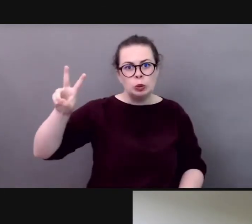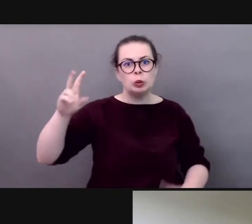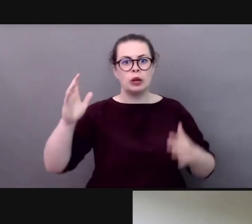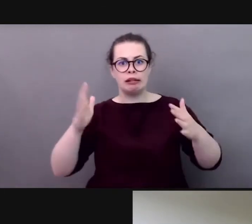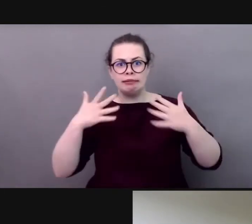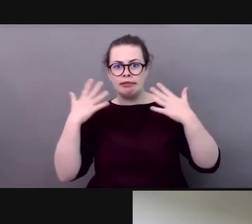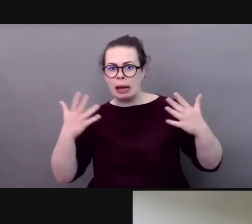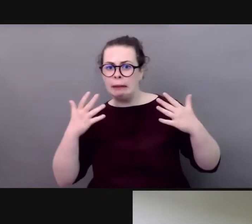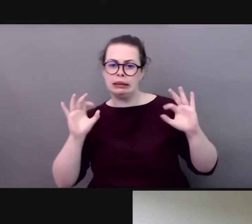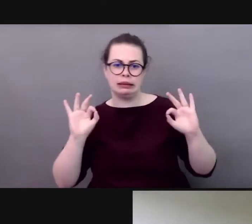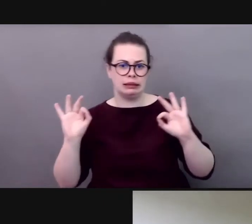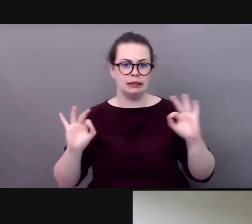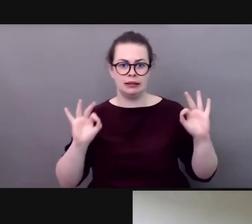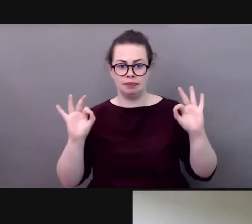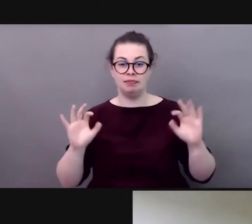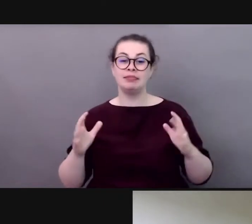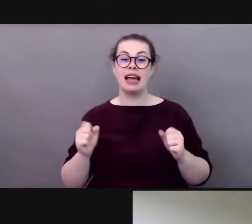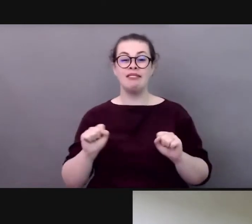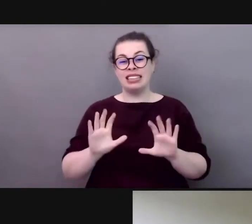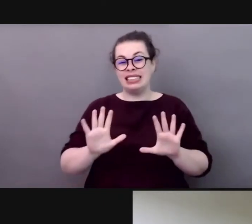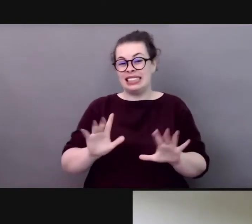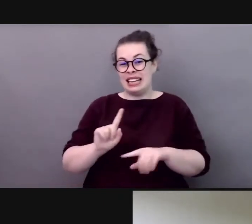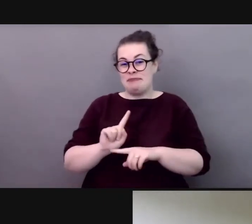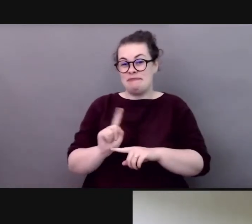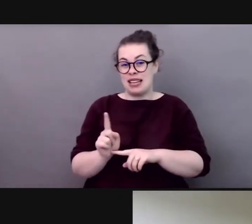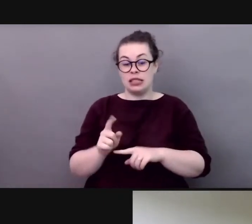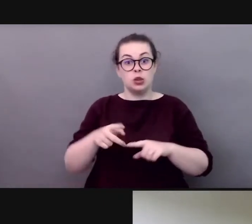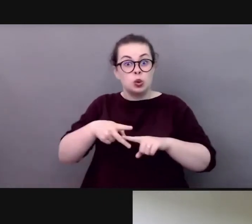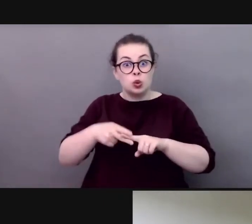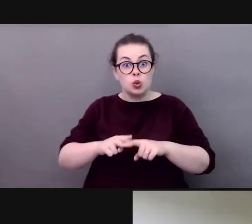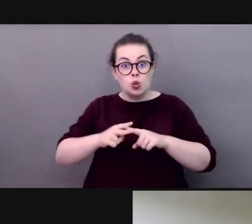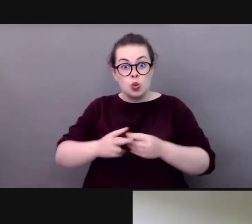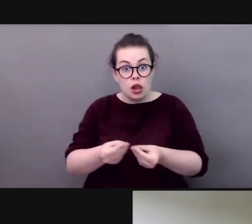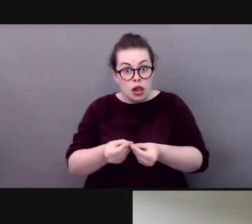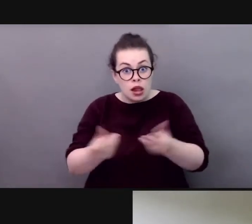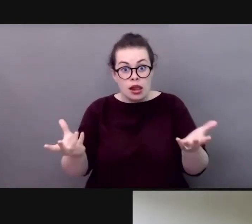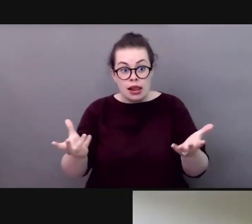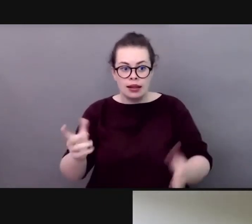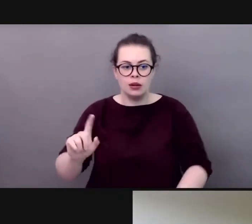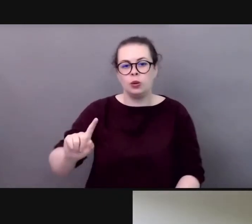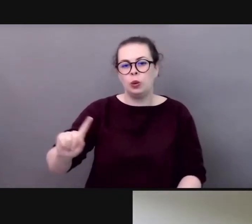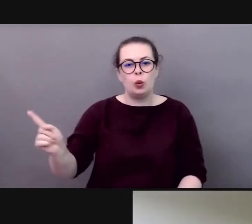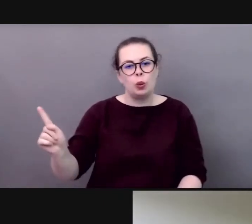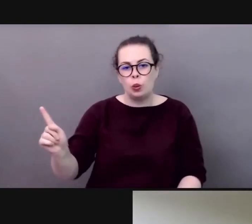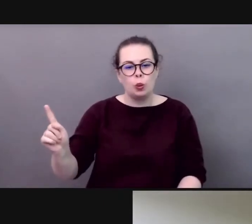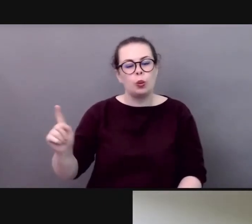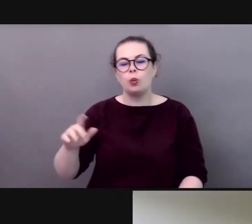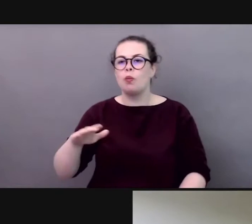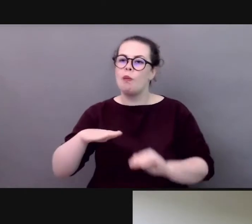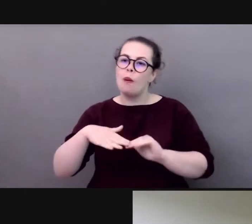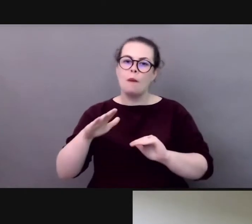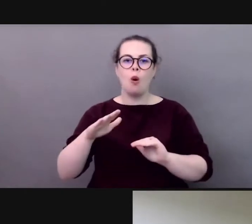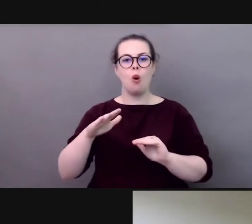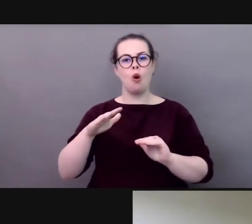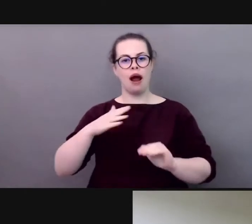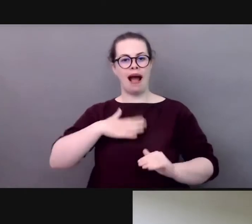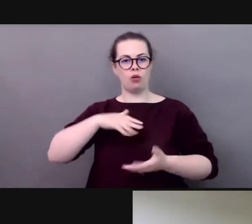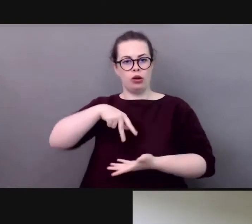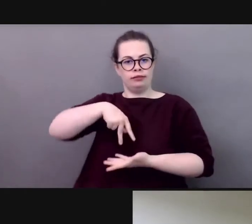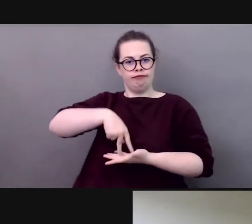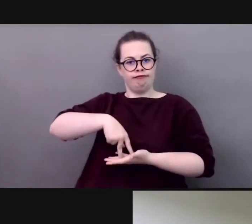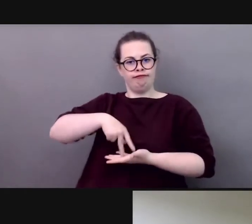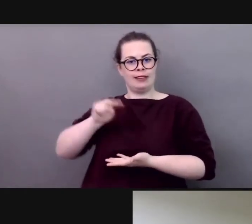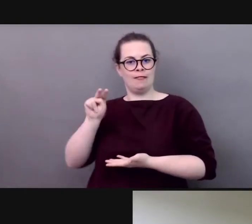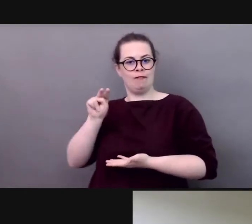says, well, we don't present today tools, it's more lines of actions, positions, and